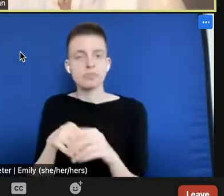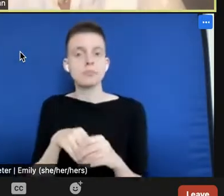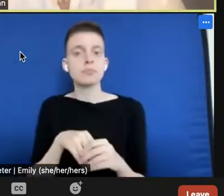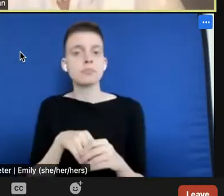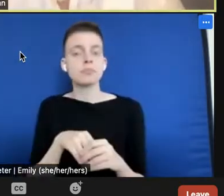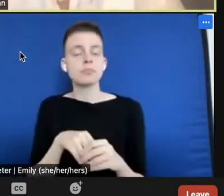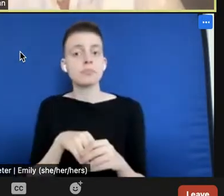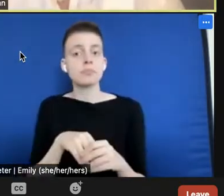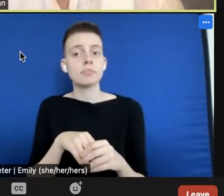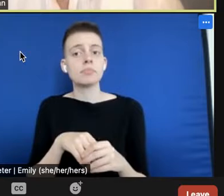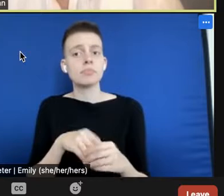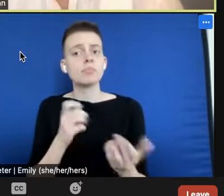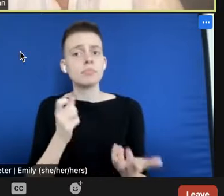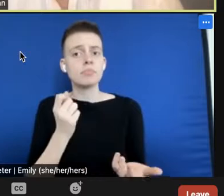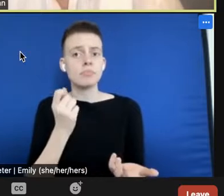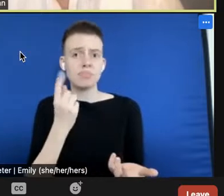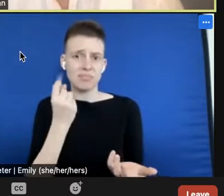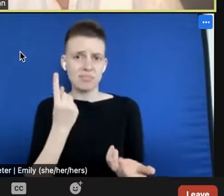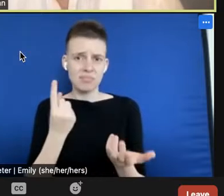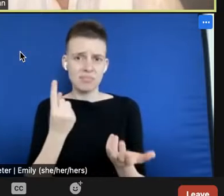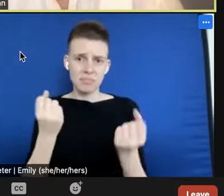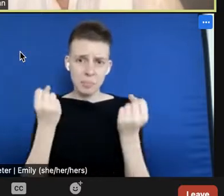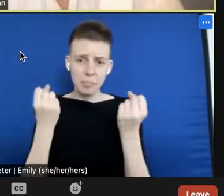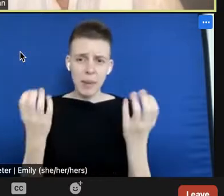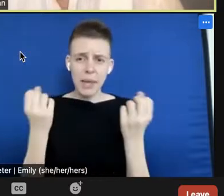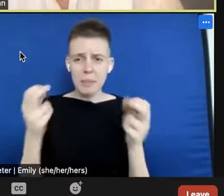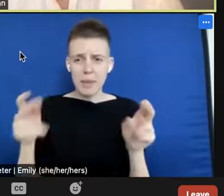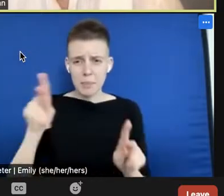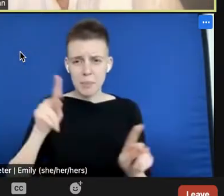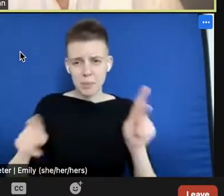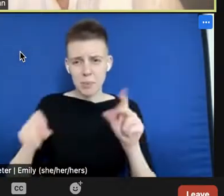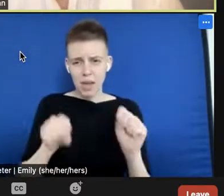out that there's a lot of people who recognize those symbols.